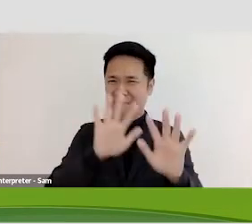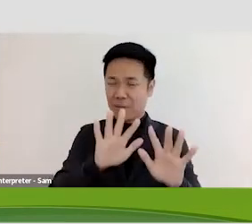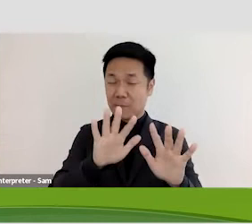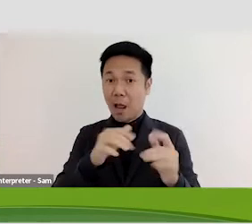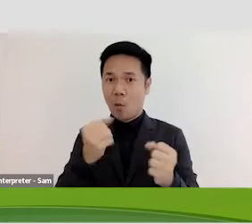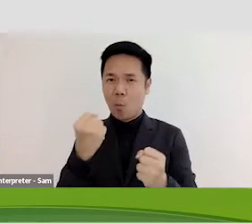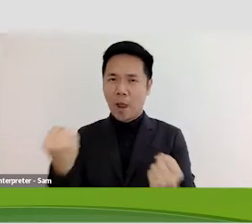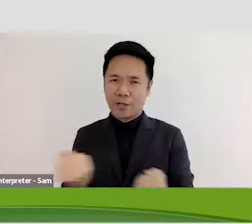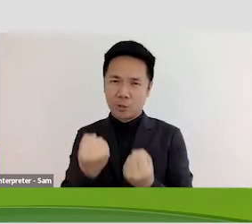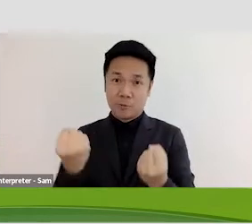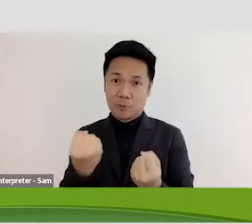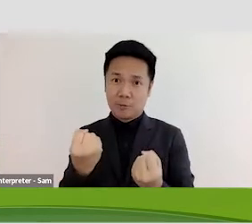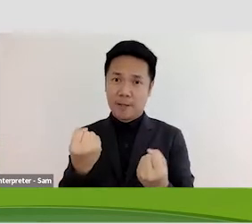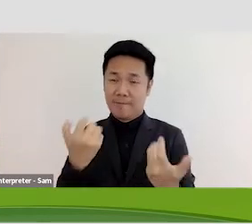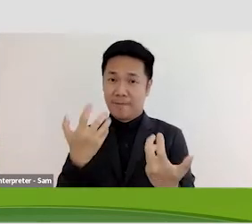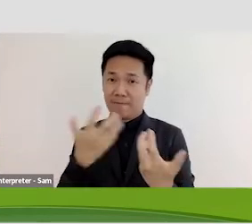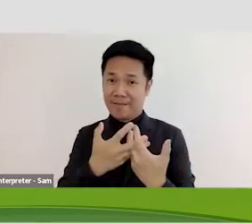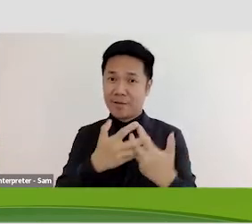action.